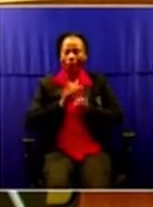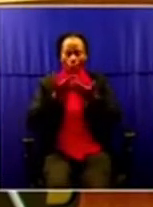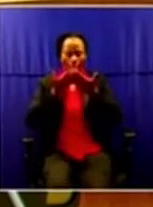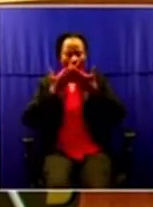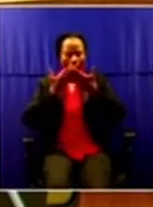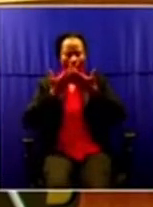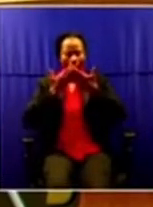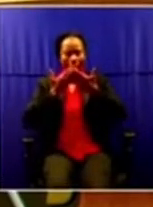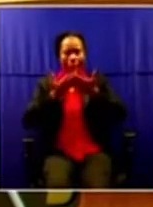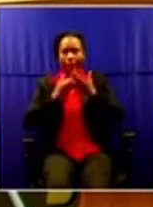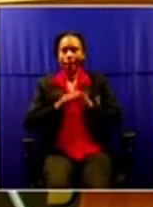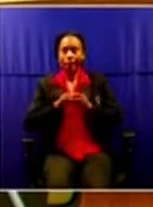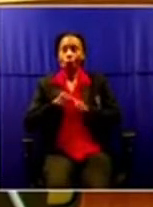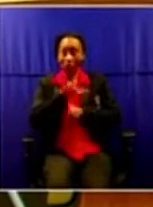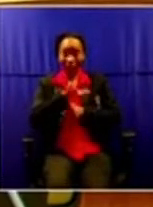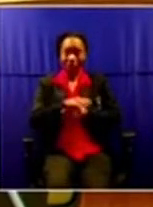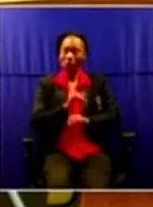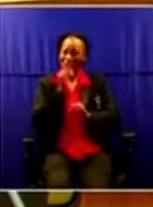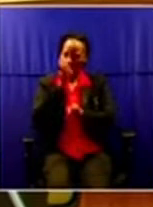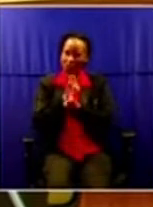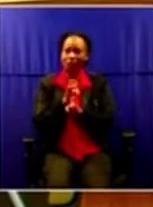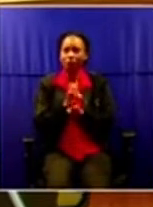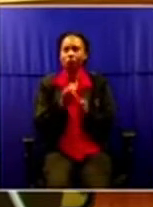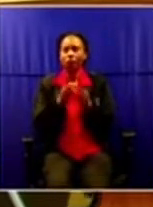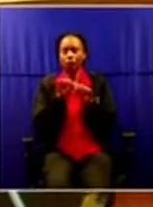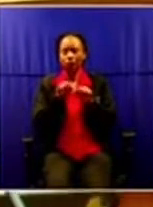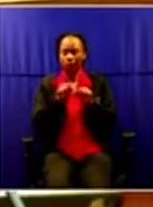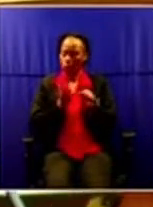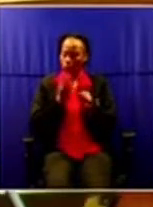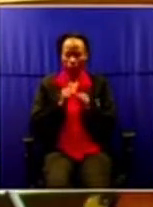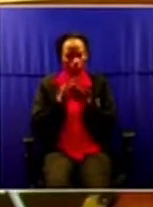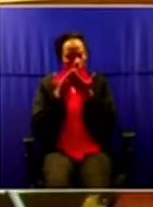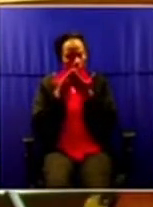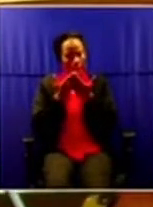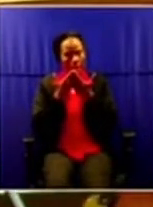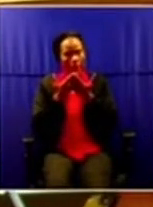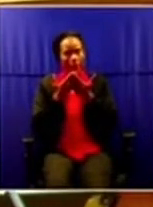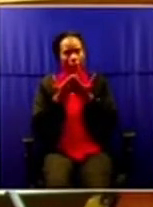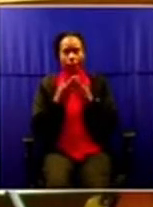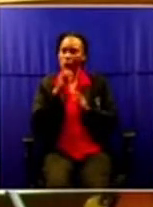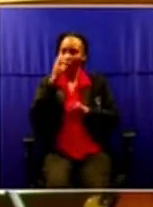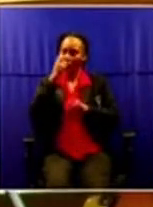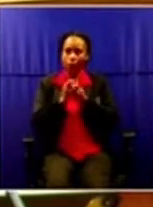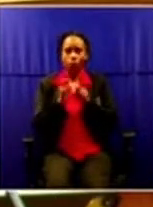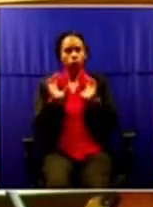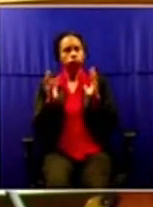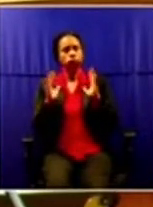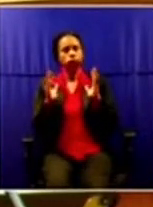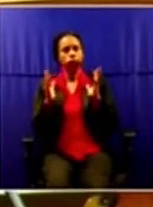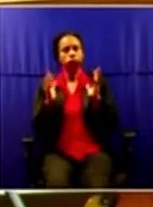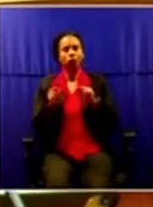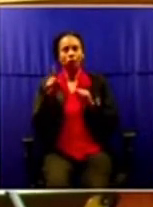difficult conditions. They must be commended for their perseverance